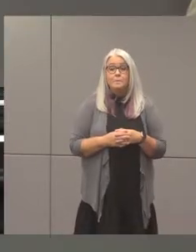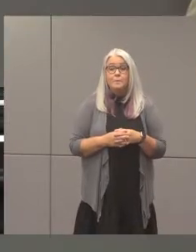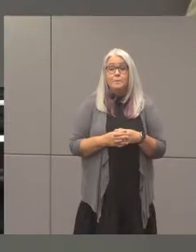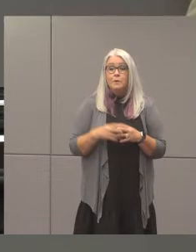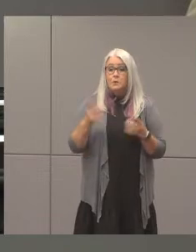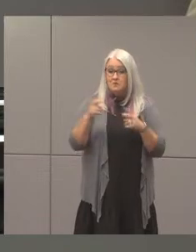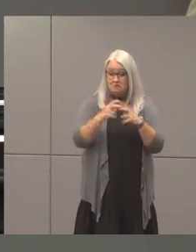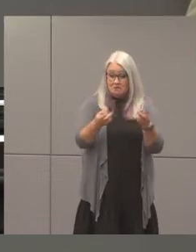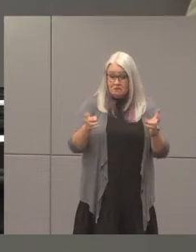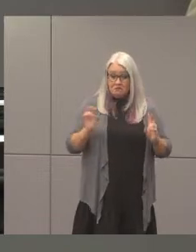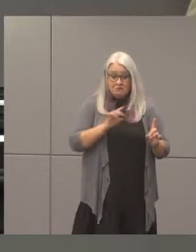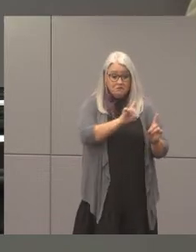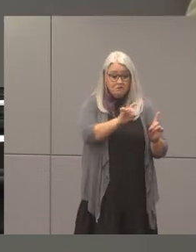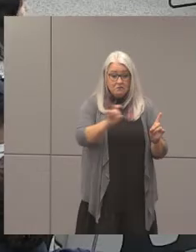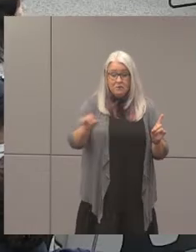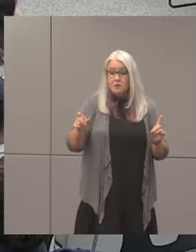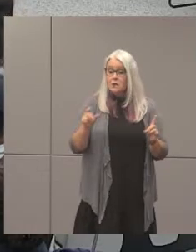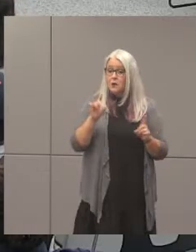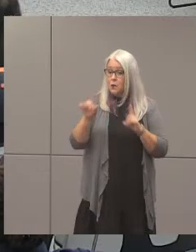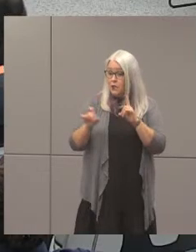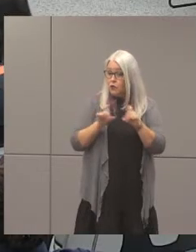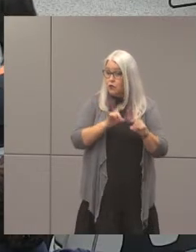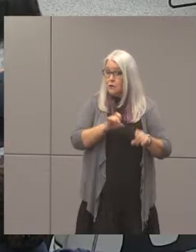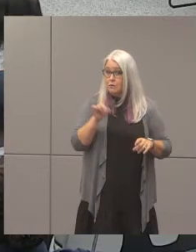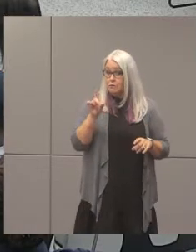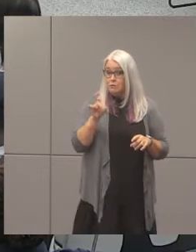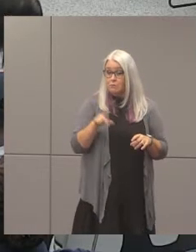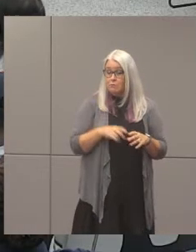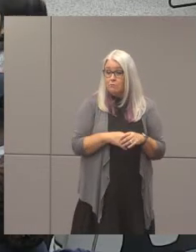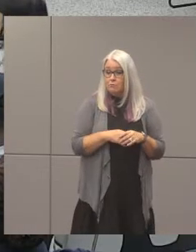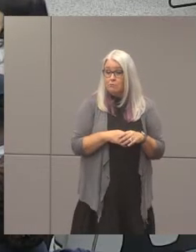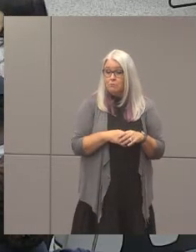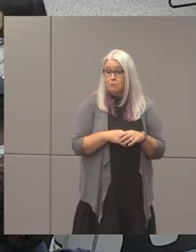Trustees, are there any questions for the lobbyist?